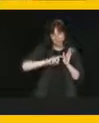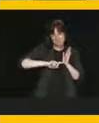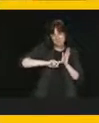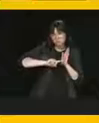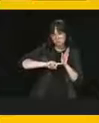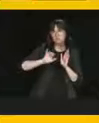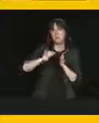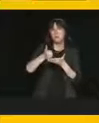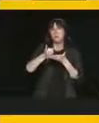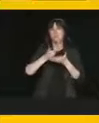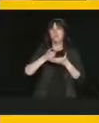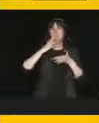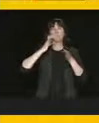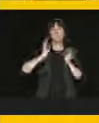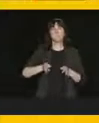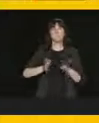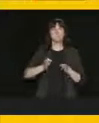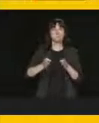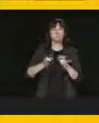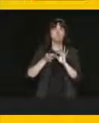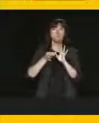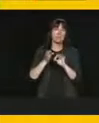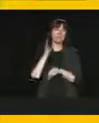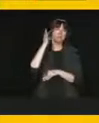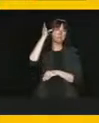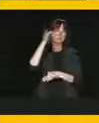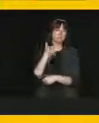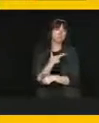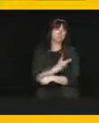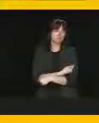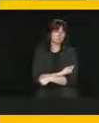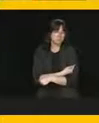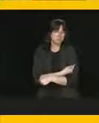certainly inform our choices when it comes to vaccination